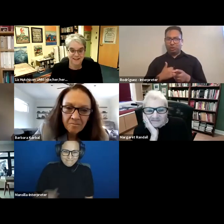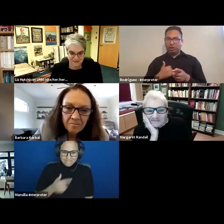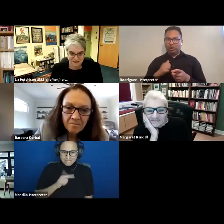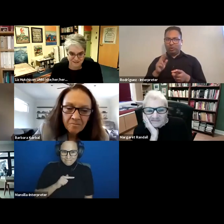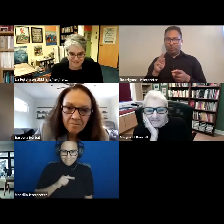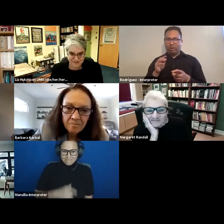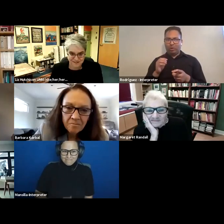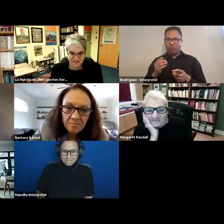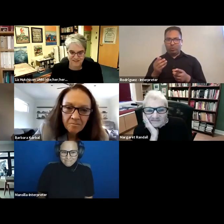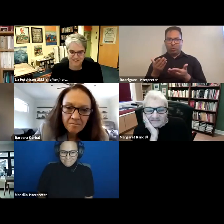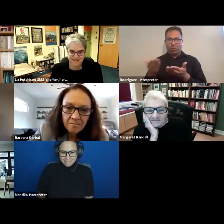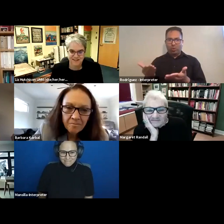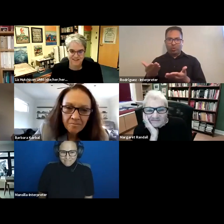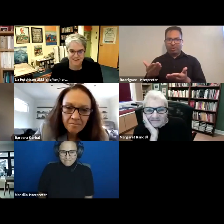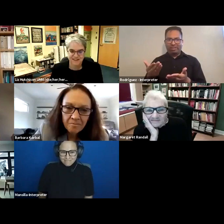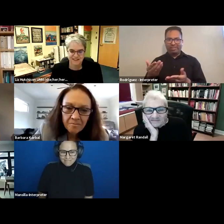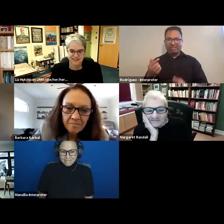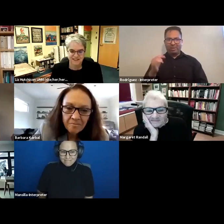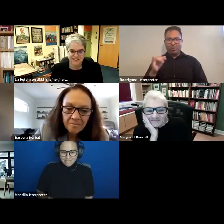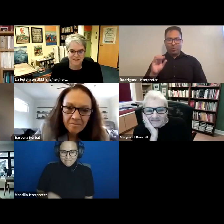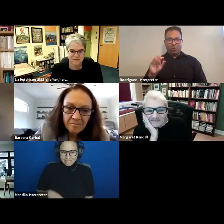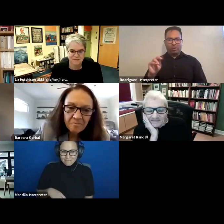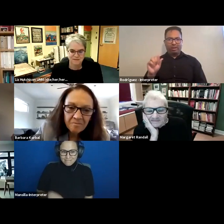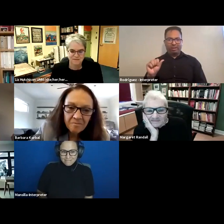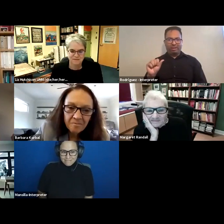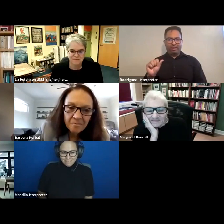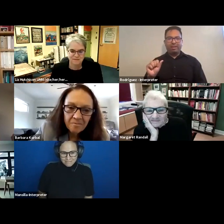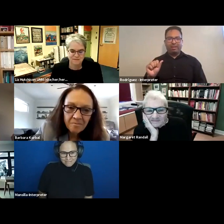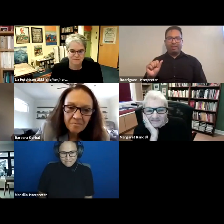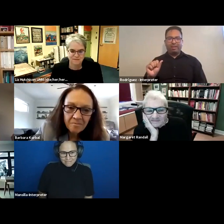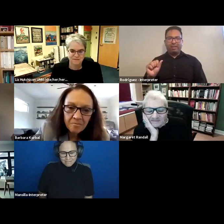Go ahead, Gioconda. I was just going to say briefly that I also think that